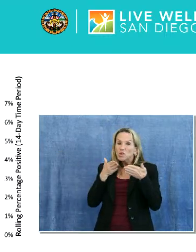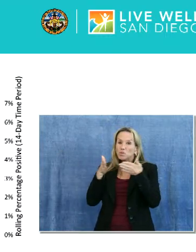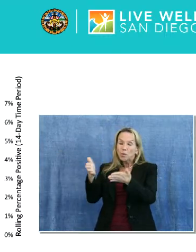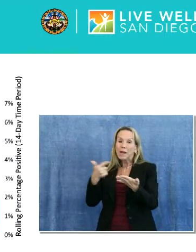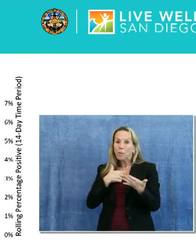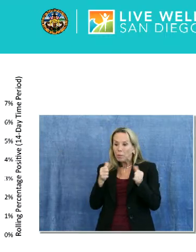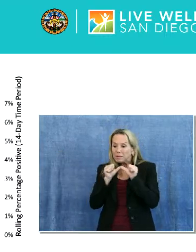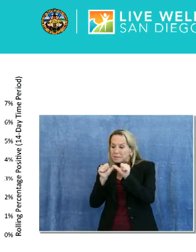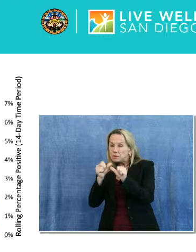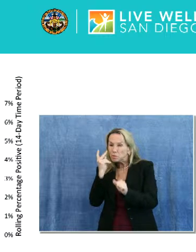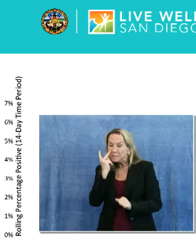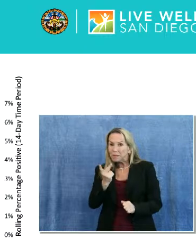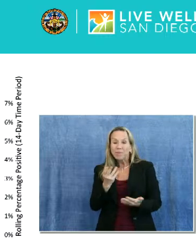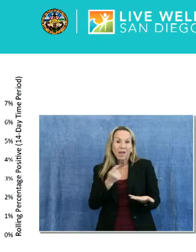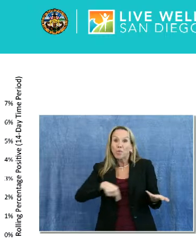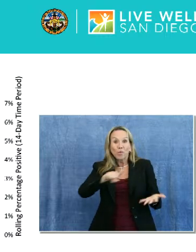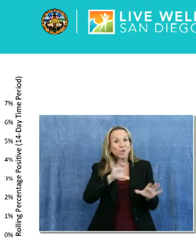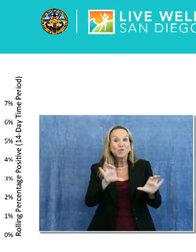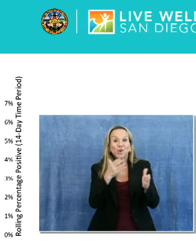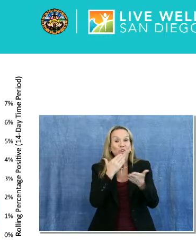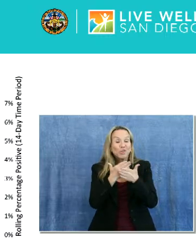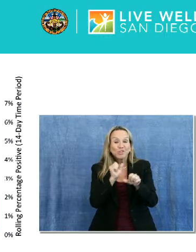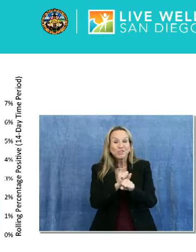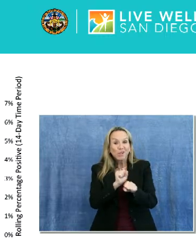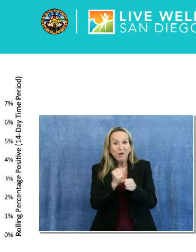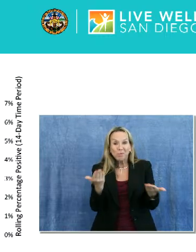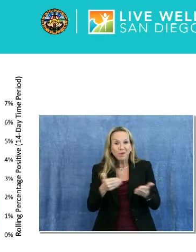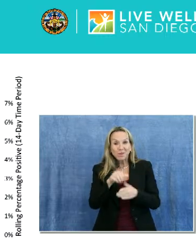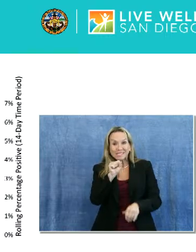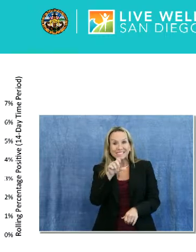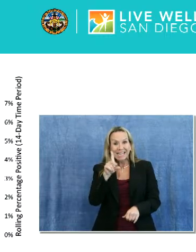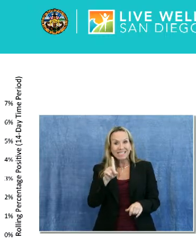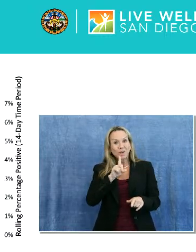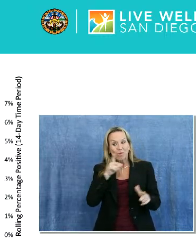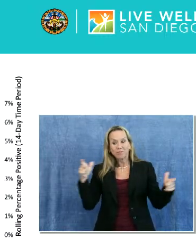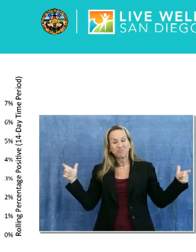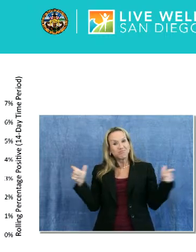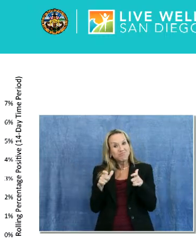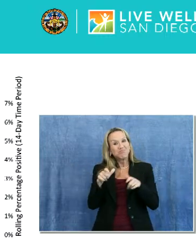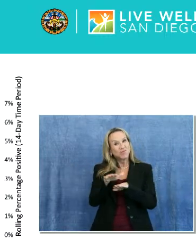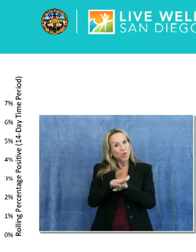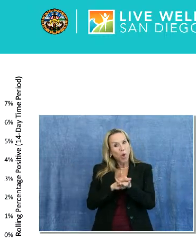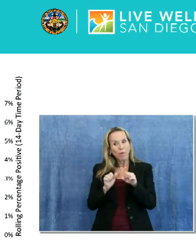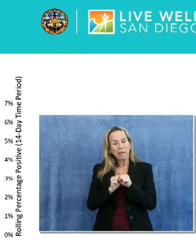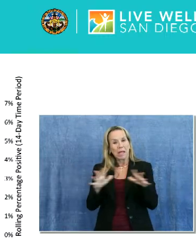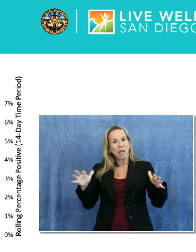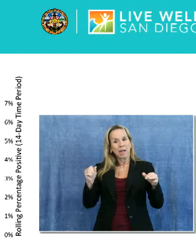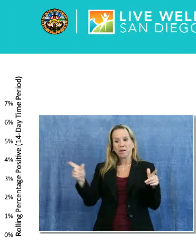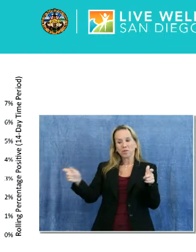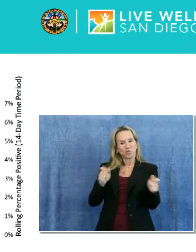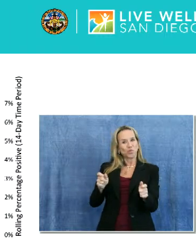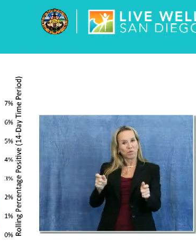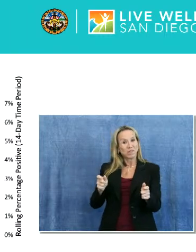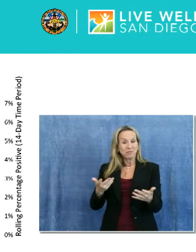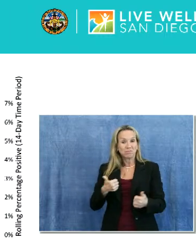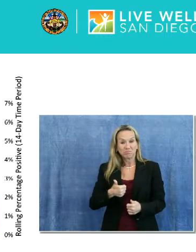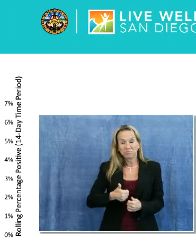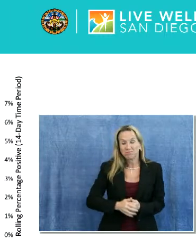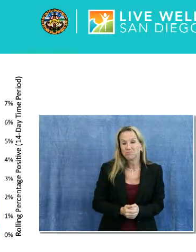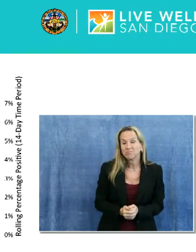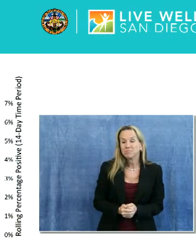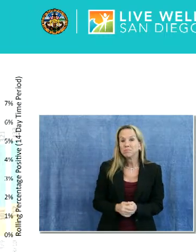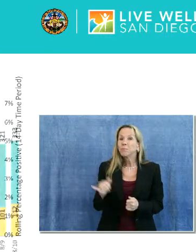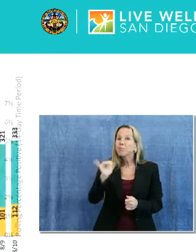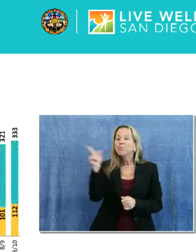there, but we are doing a good job in San Diego of slowing the spread and beginning to get this back under control. Likewise, our